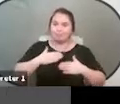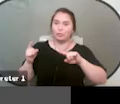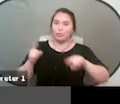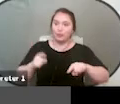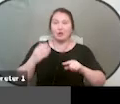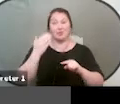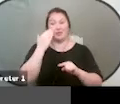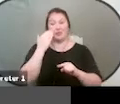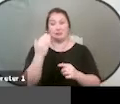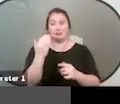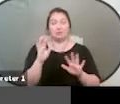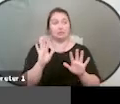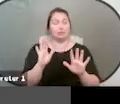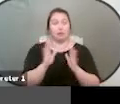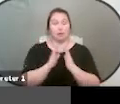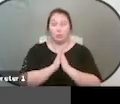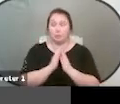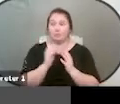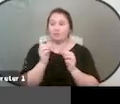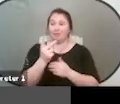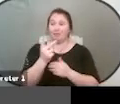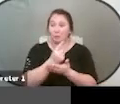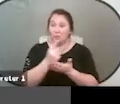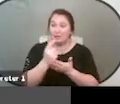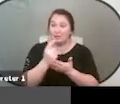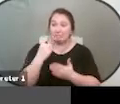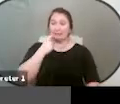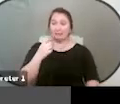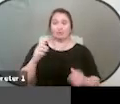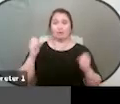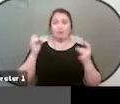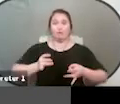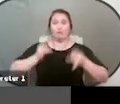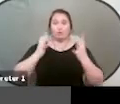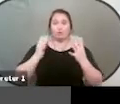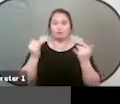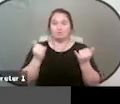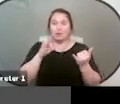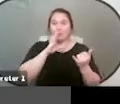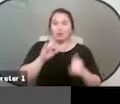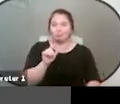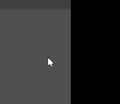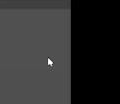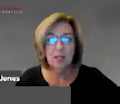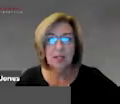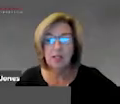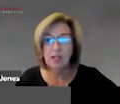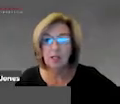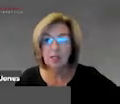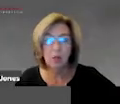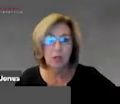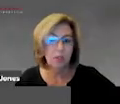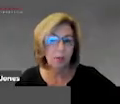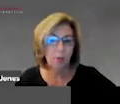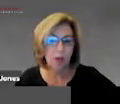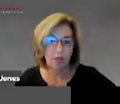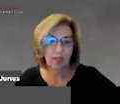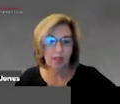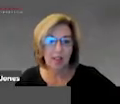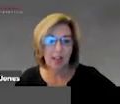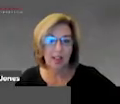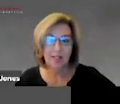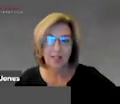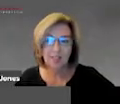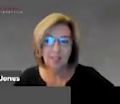really hectic couple of weeks. But I'm going to turn it over to Kevin now to talk about the impact on facilities that this winter weather